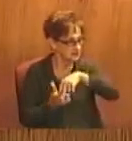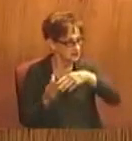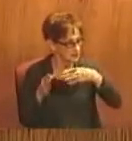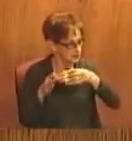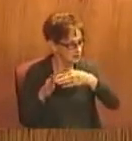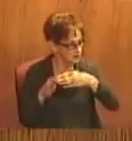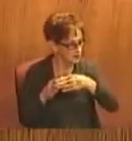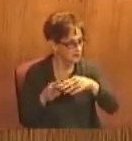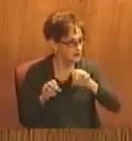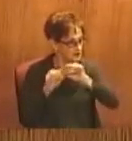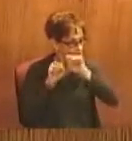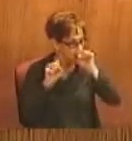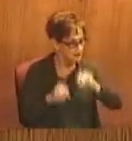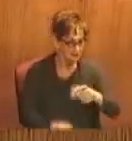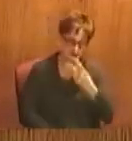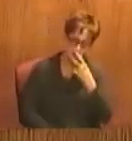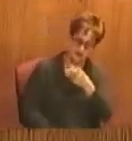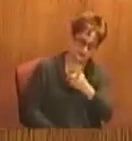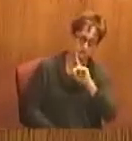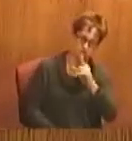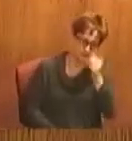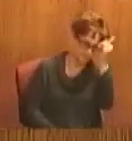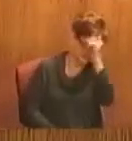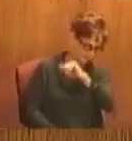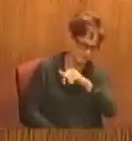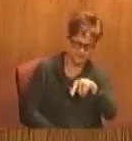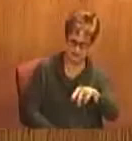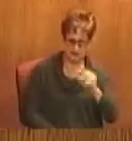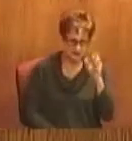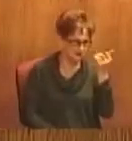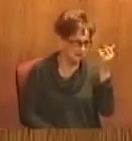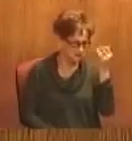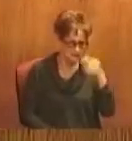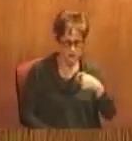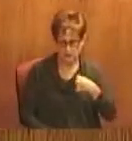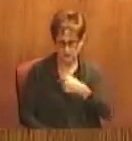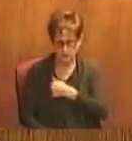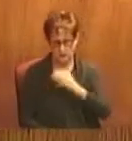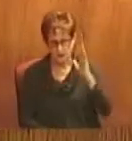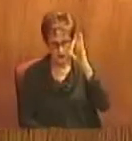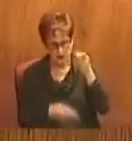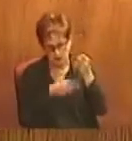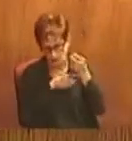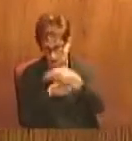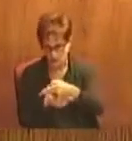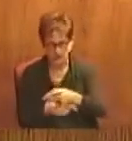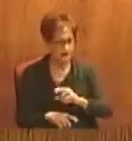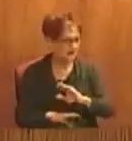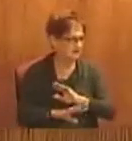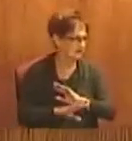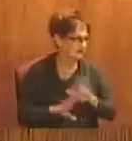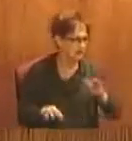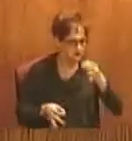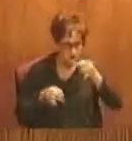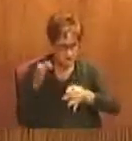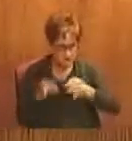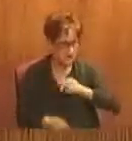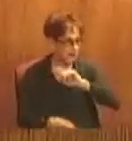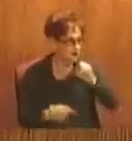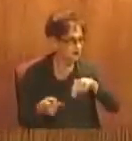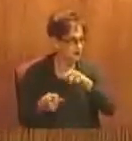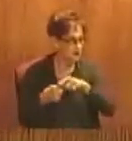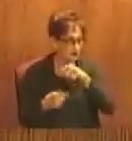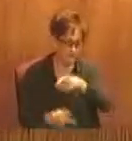system views you as a buffoon. They could care less about you talking about we shall overcome and no justice, no peace. When you take your money out